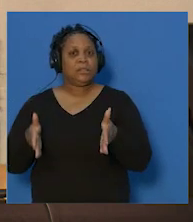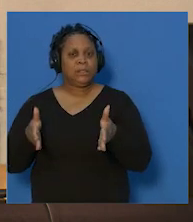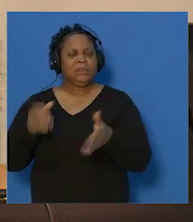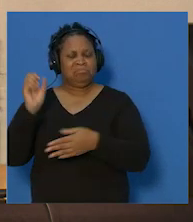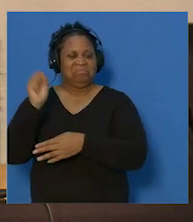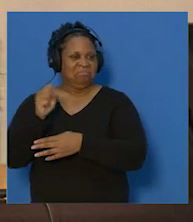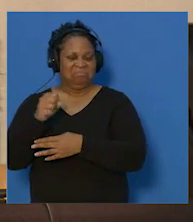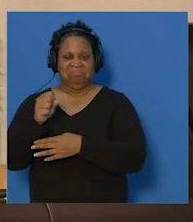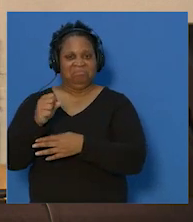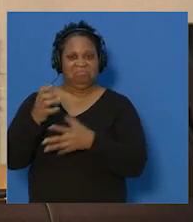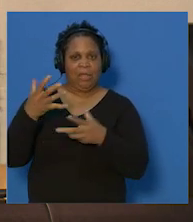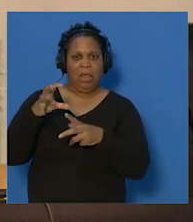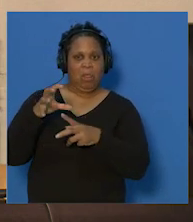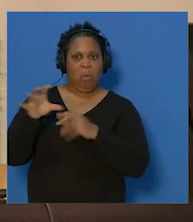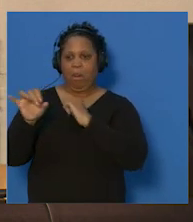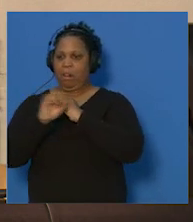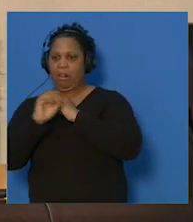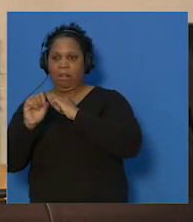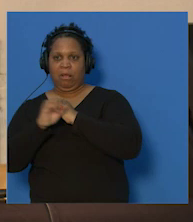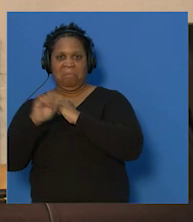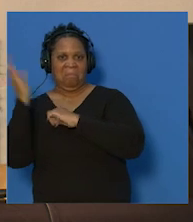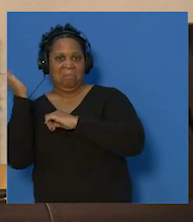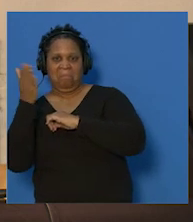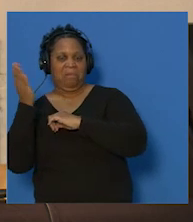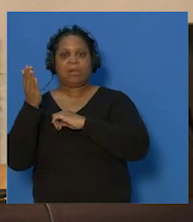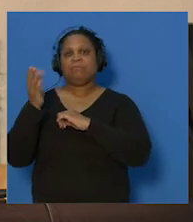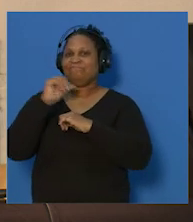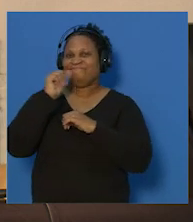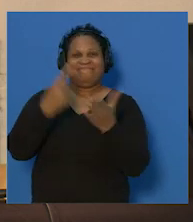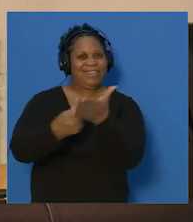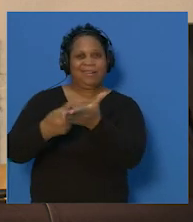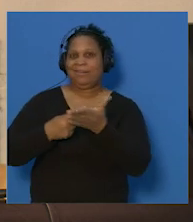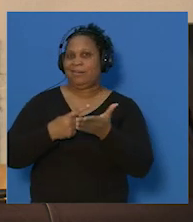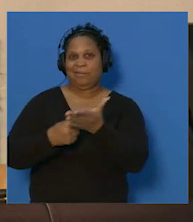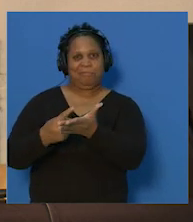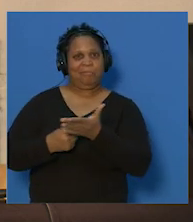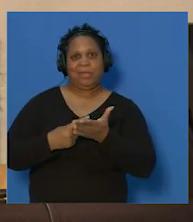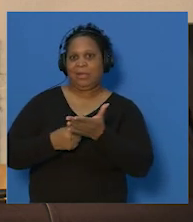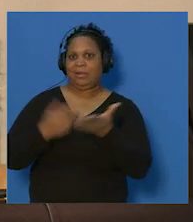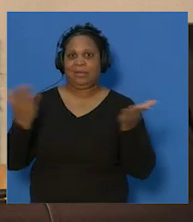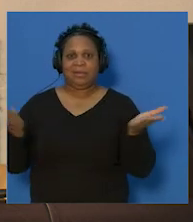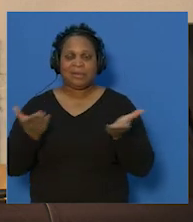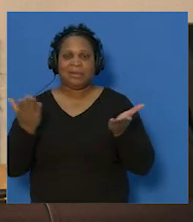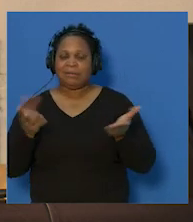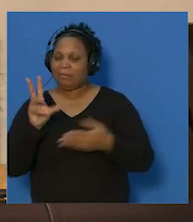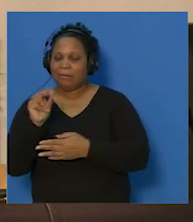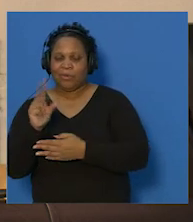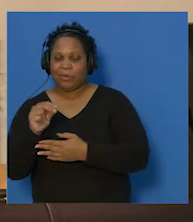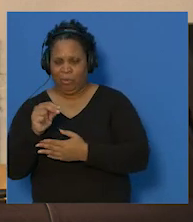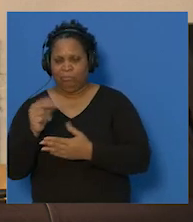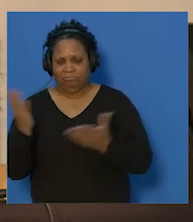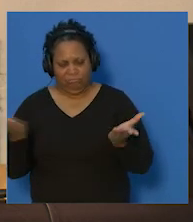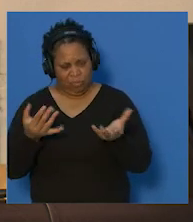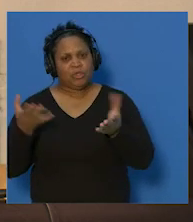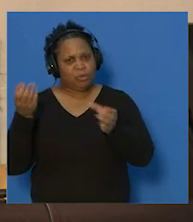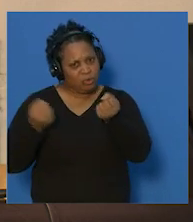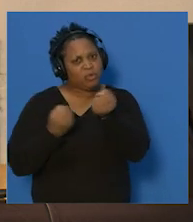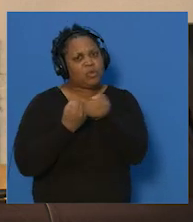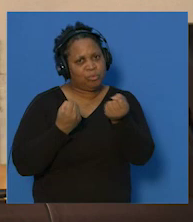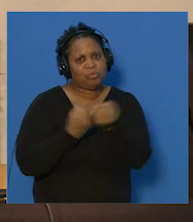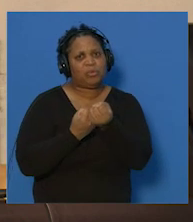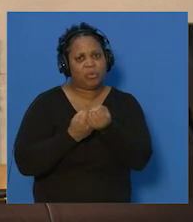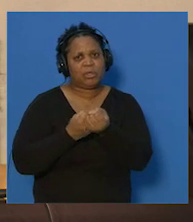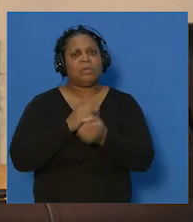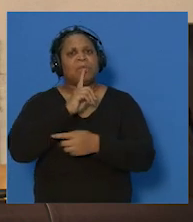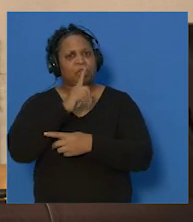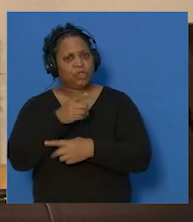do not want to politicize. We are not in a debate this evening. We are here out of support to ensure that we do